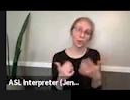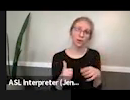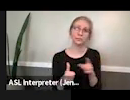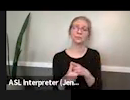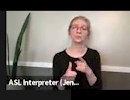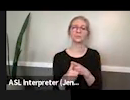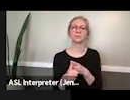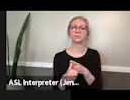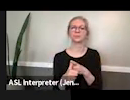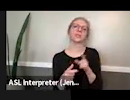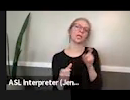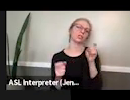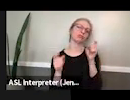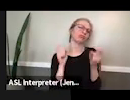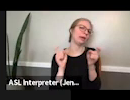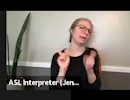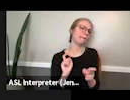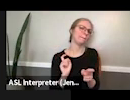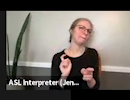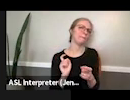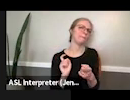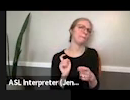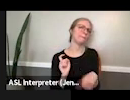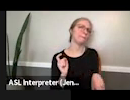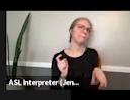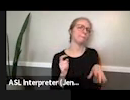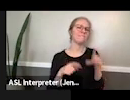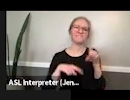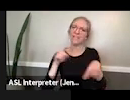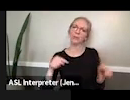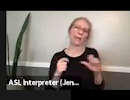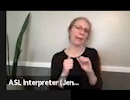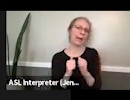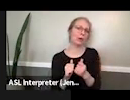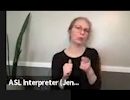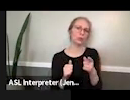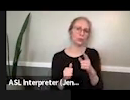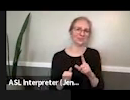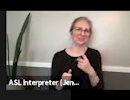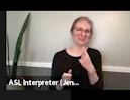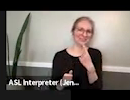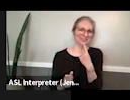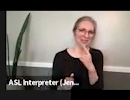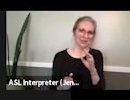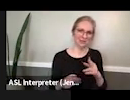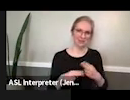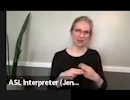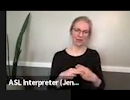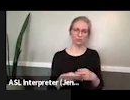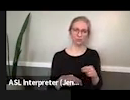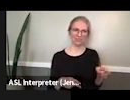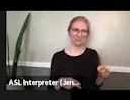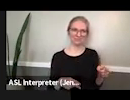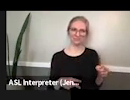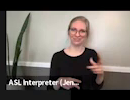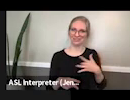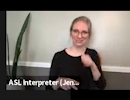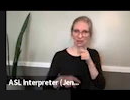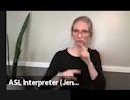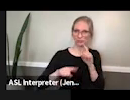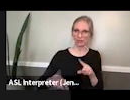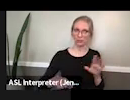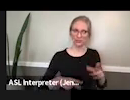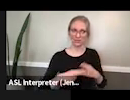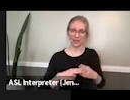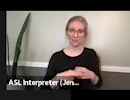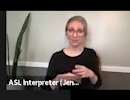shake up and vary how you say his name. You say he doesn't respond to his name. Well, is that if you say